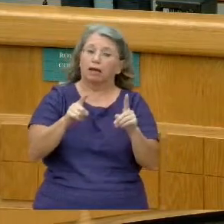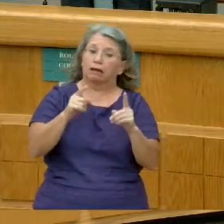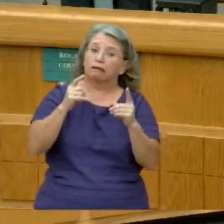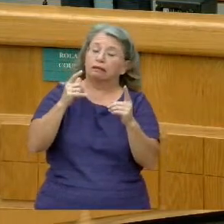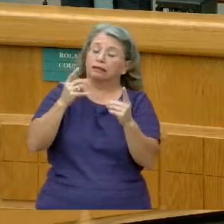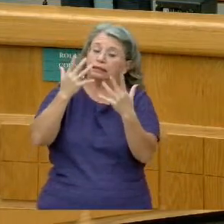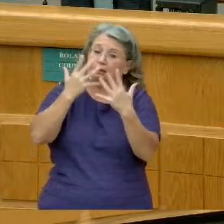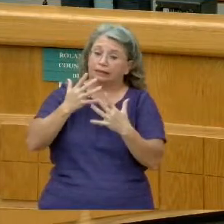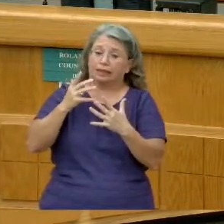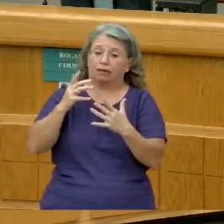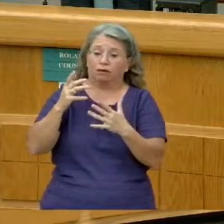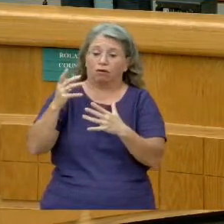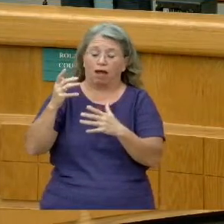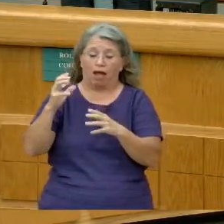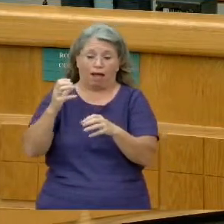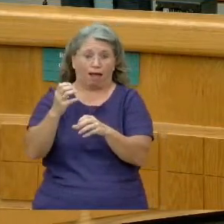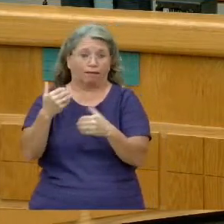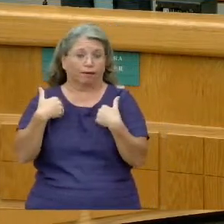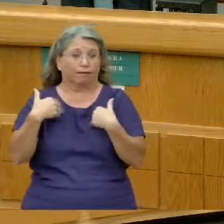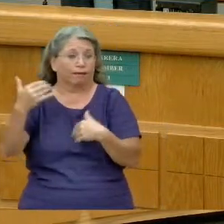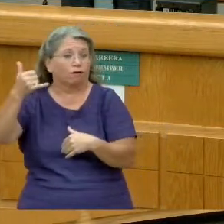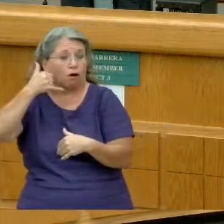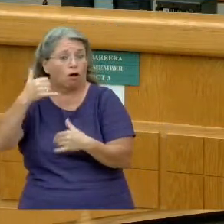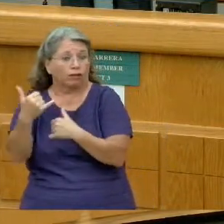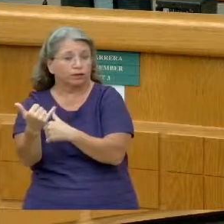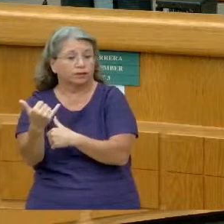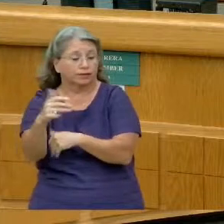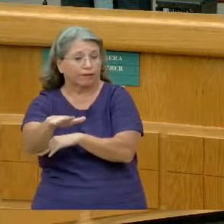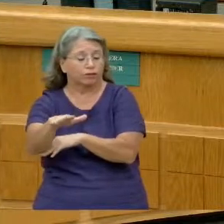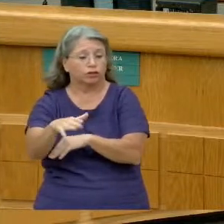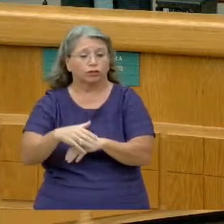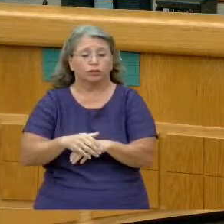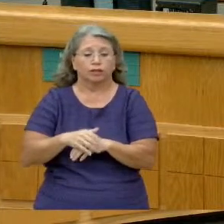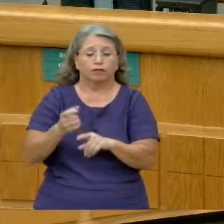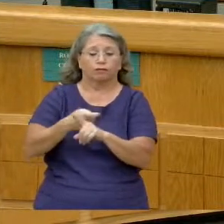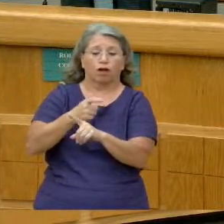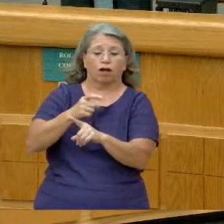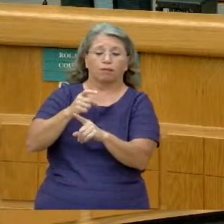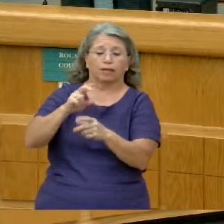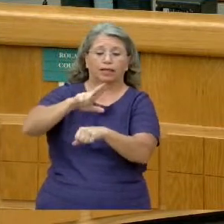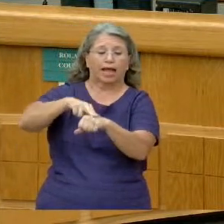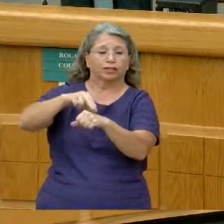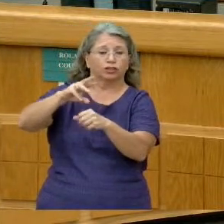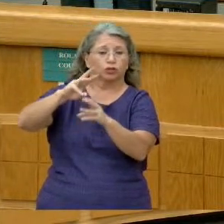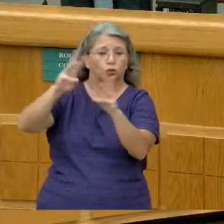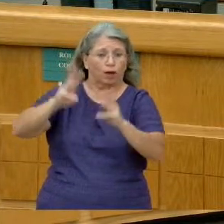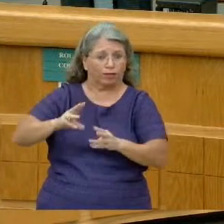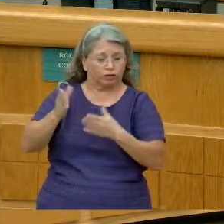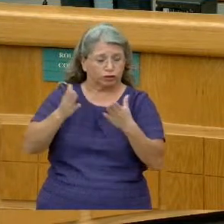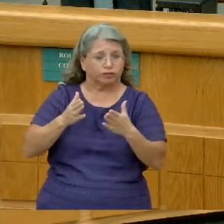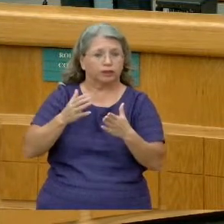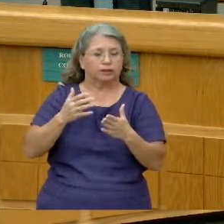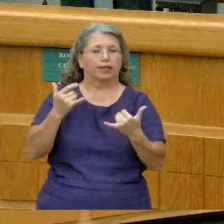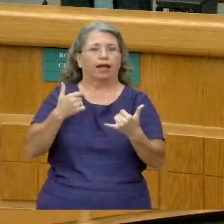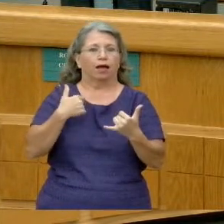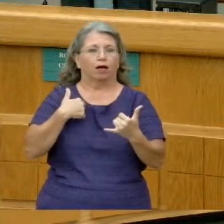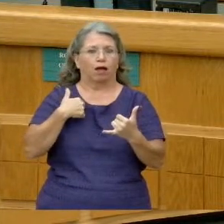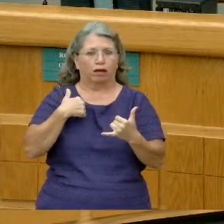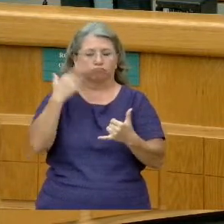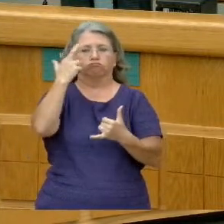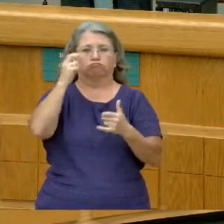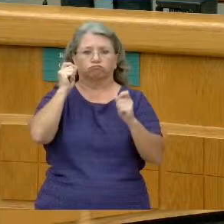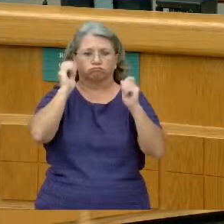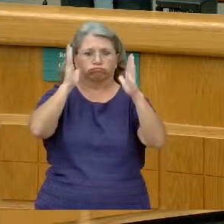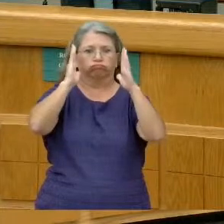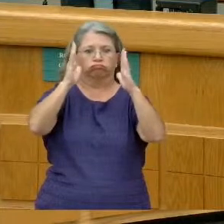this afternoon, the National Weather Service has gotten my guard up. When the coronavirus pandemic has